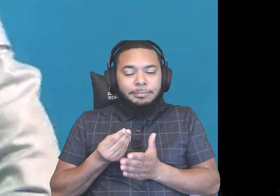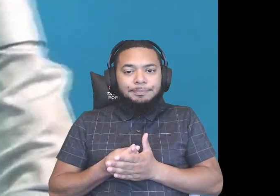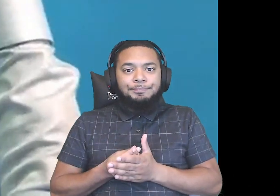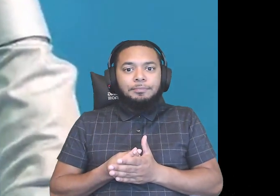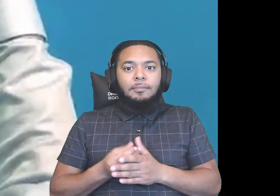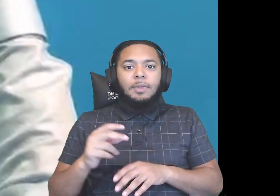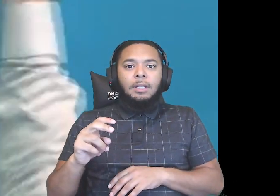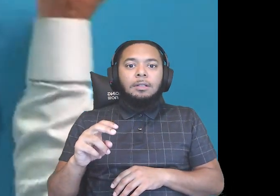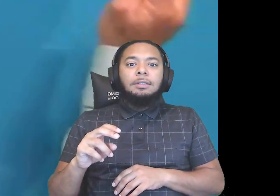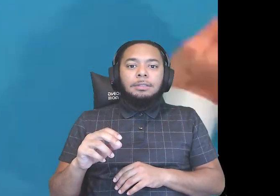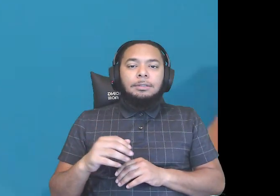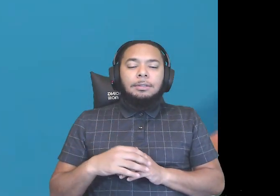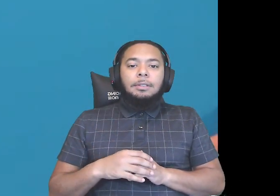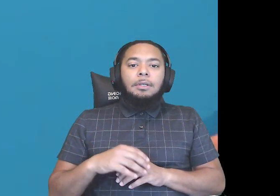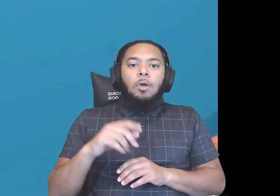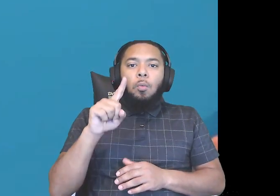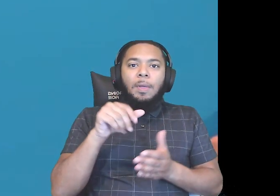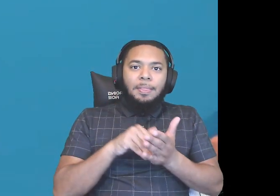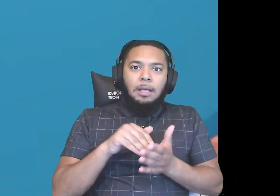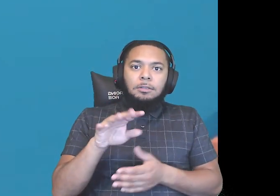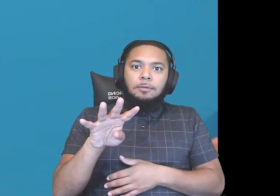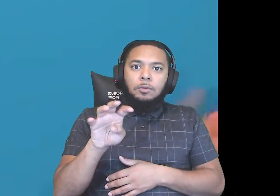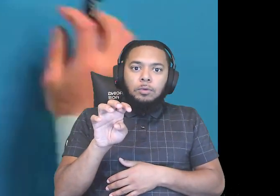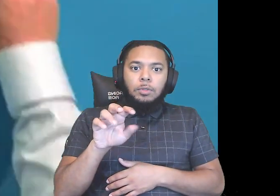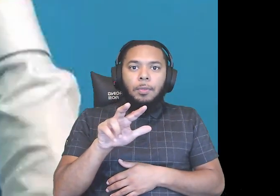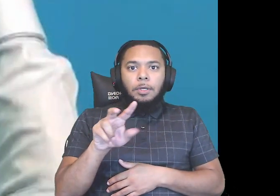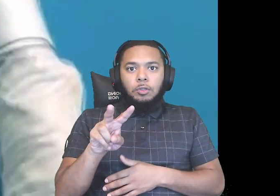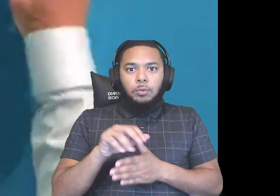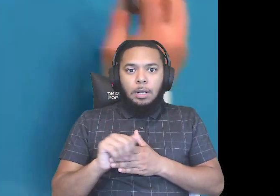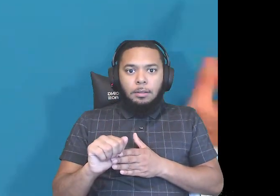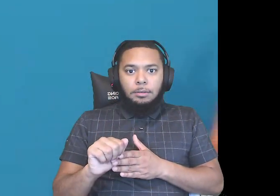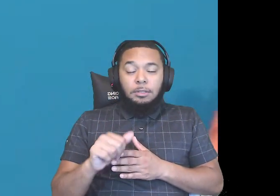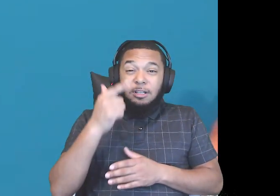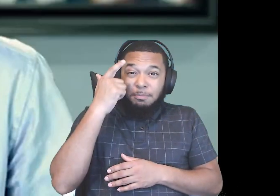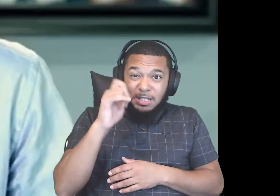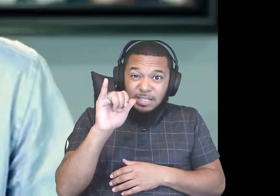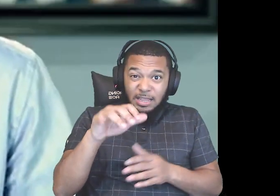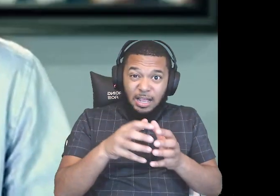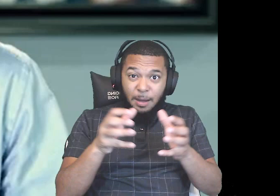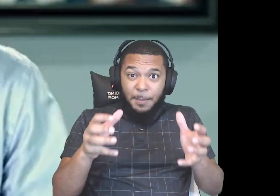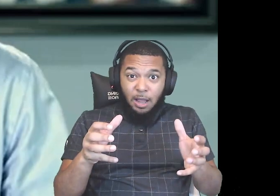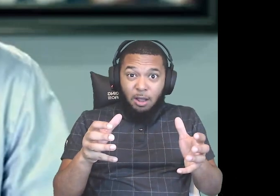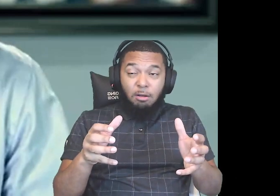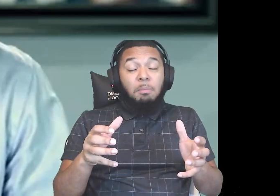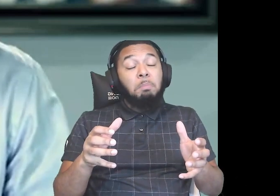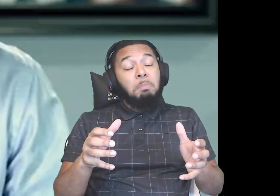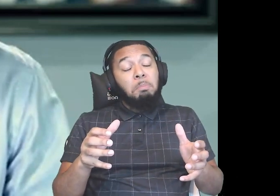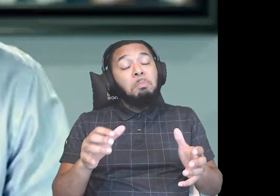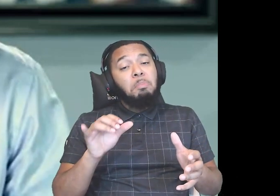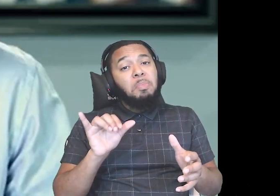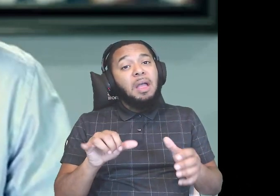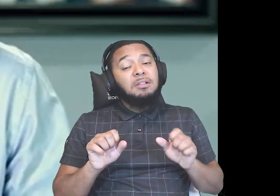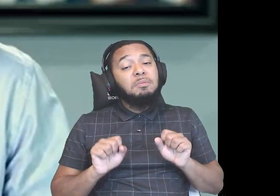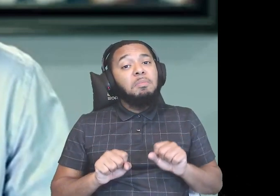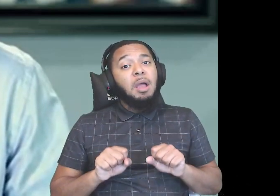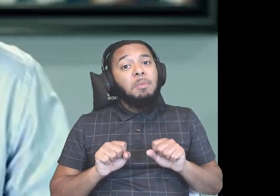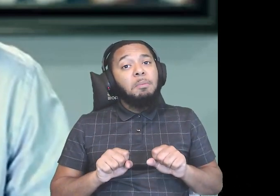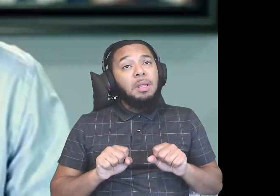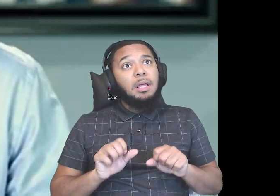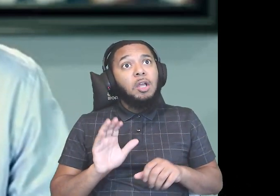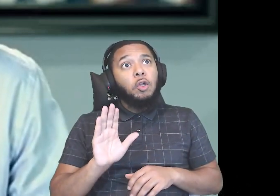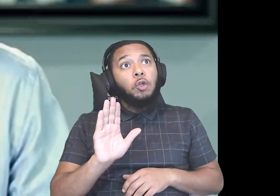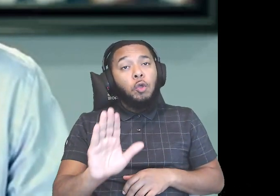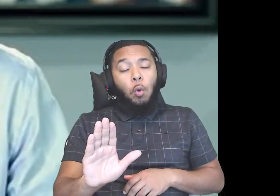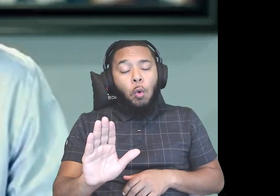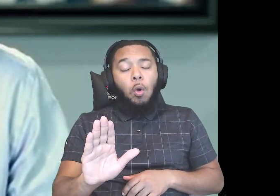Transfer to our bank account with $1,432. Because of the size of this, that's probably your